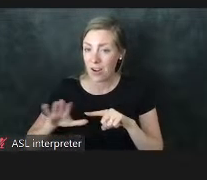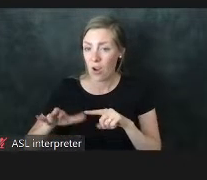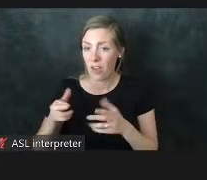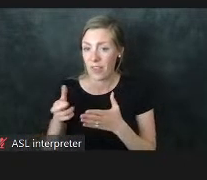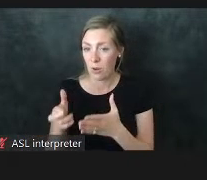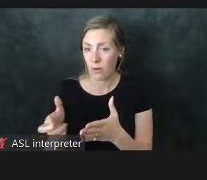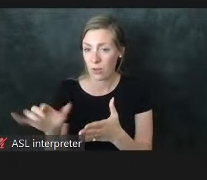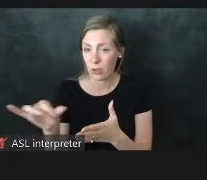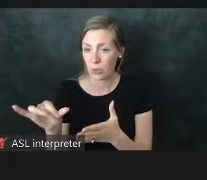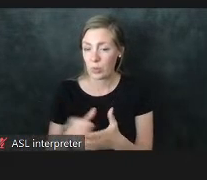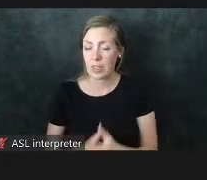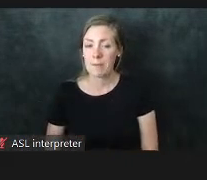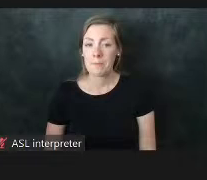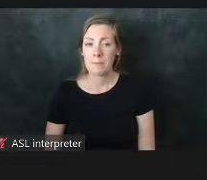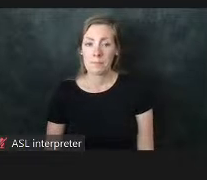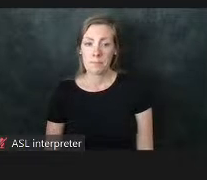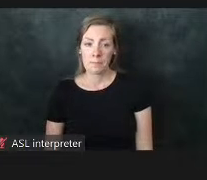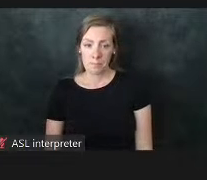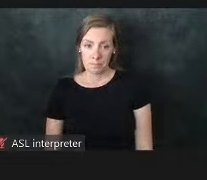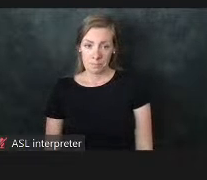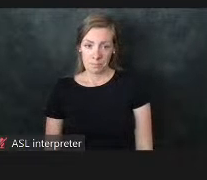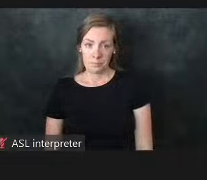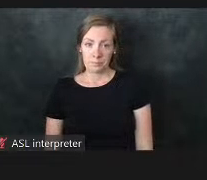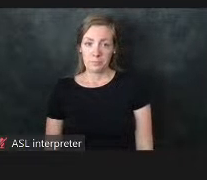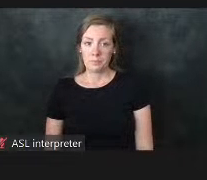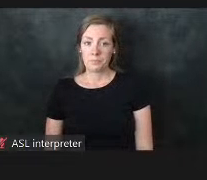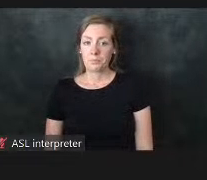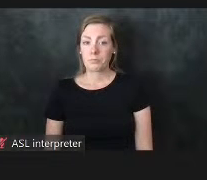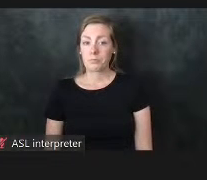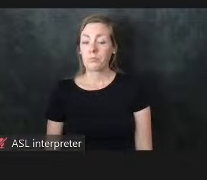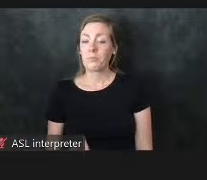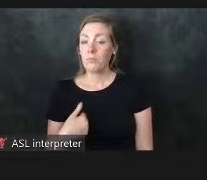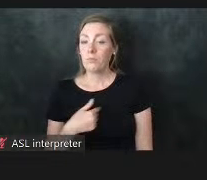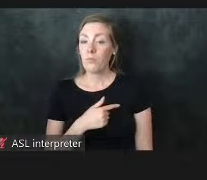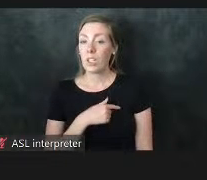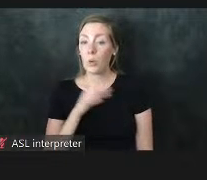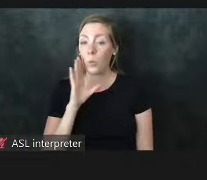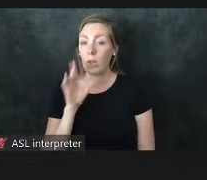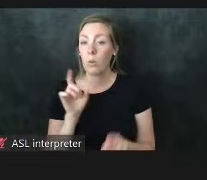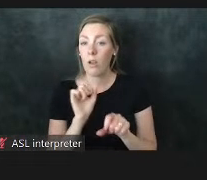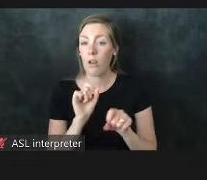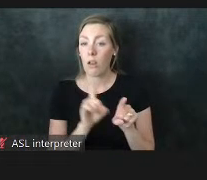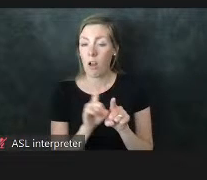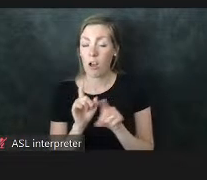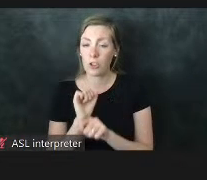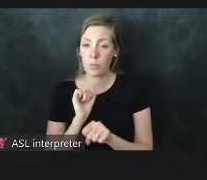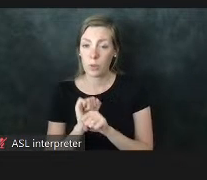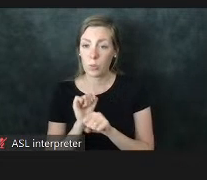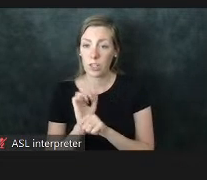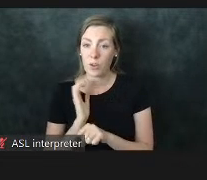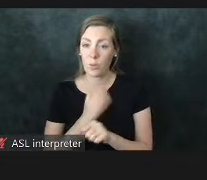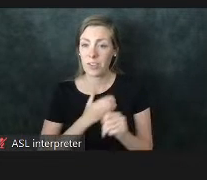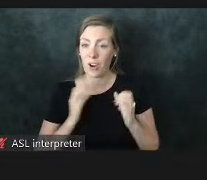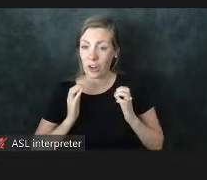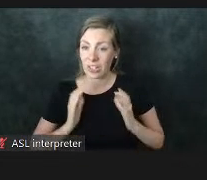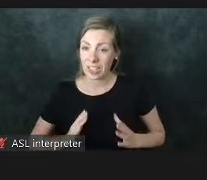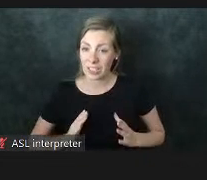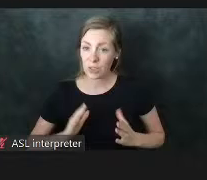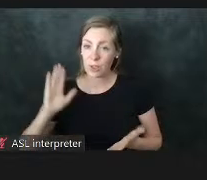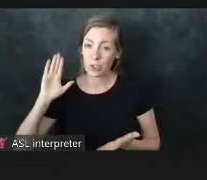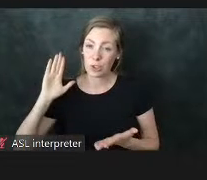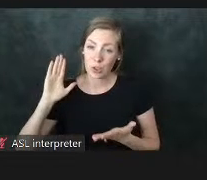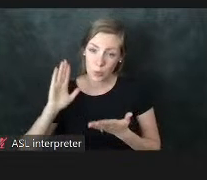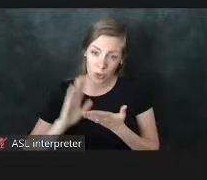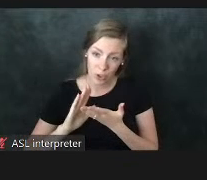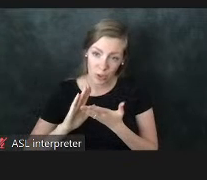de personas In addition to managing river flows, Sonoma Water will also be working with its retail customers to tienen que reduce hablar its diversions